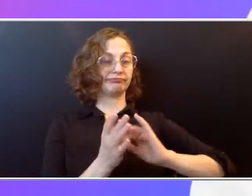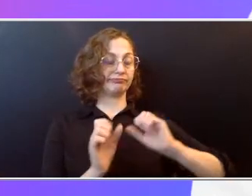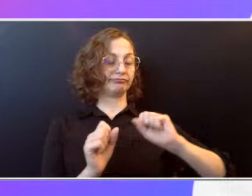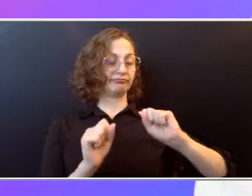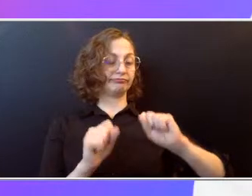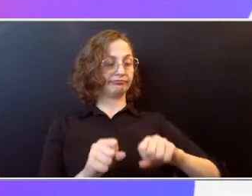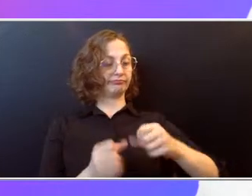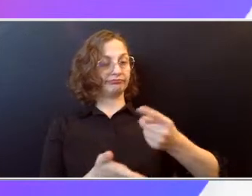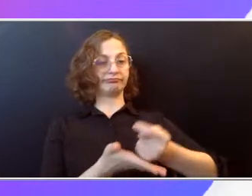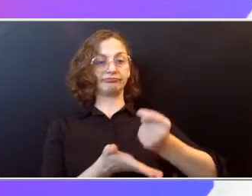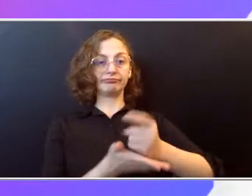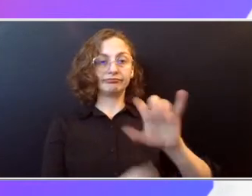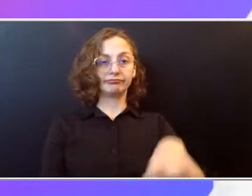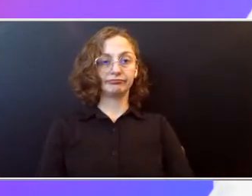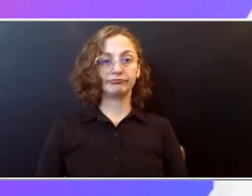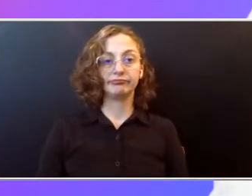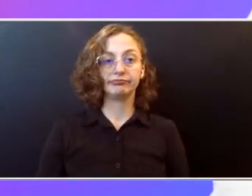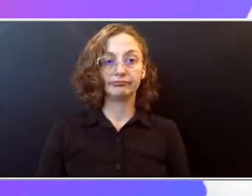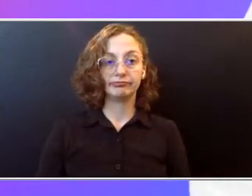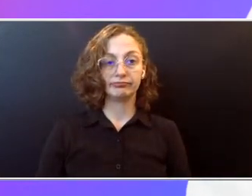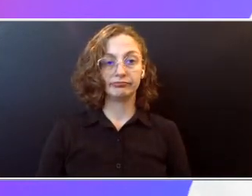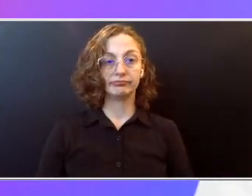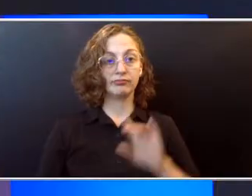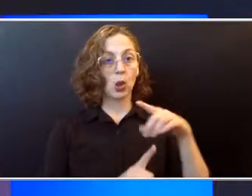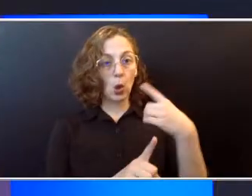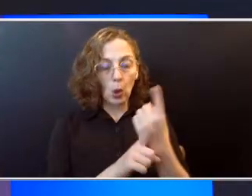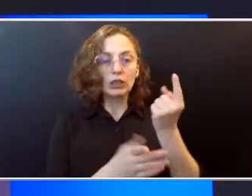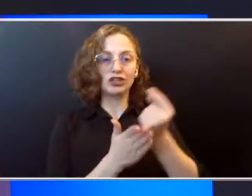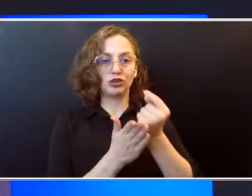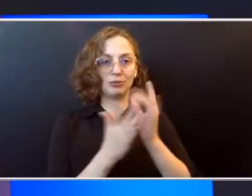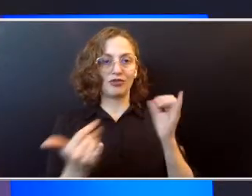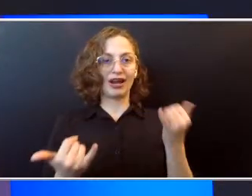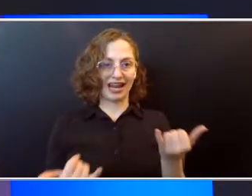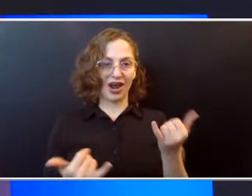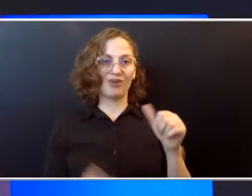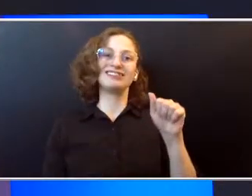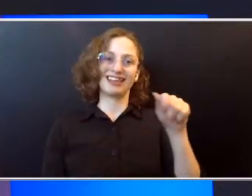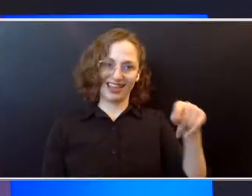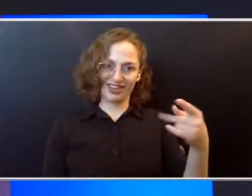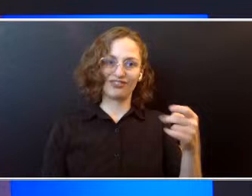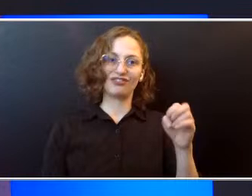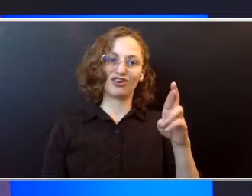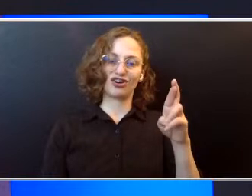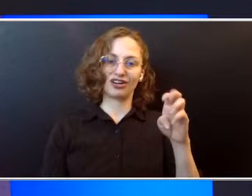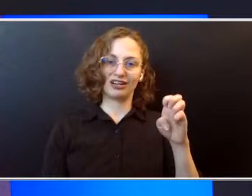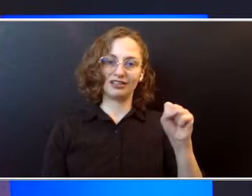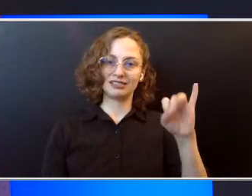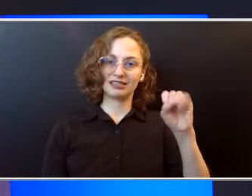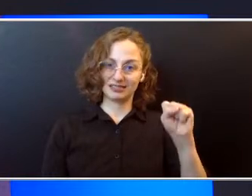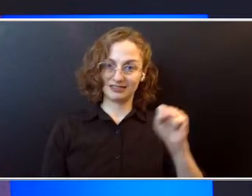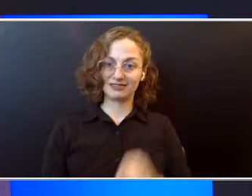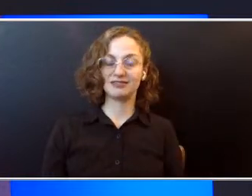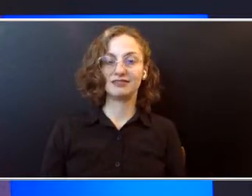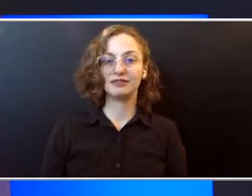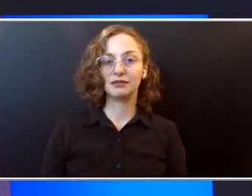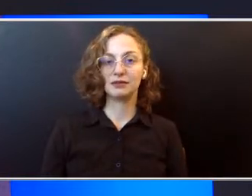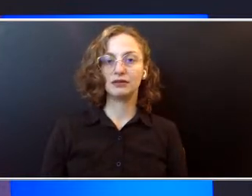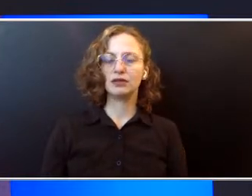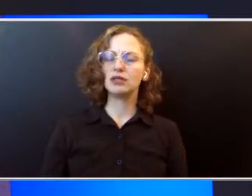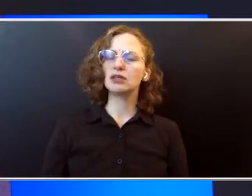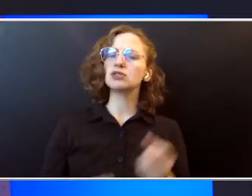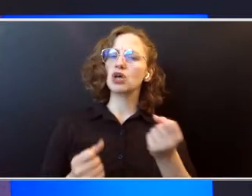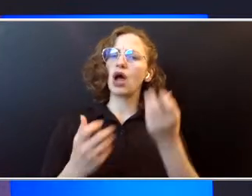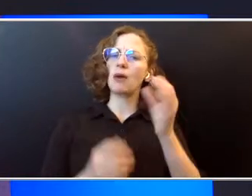treatment presently is apheresis. So what percentage of the population is currently tested for